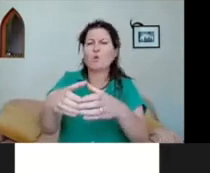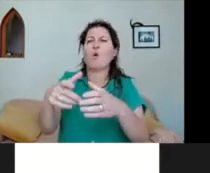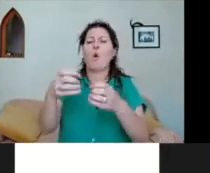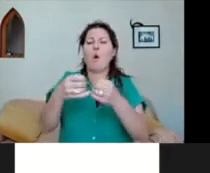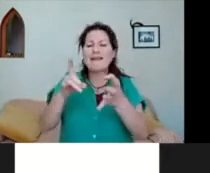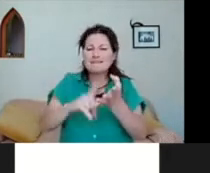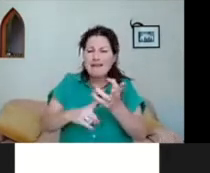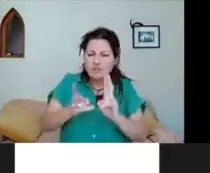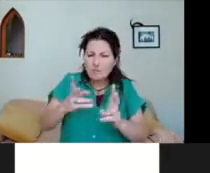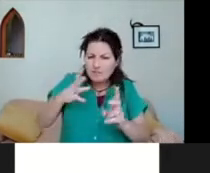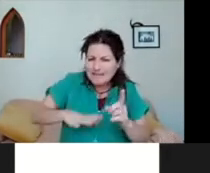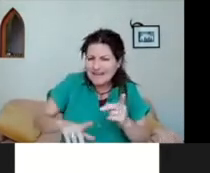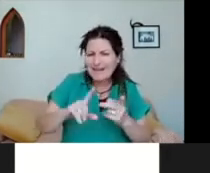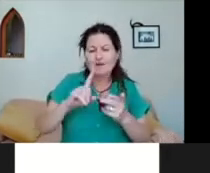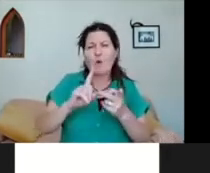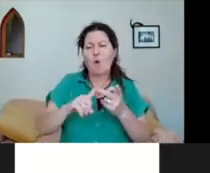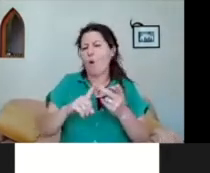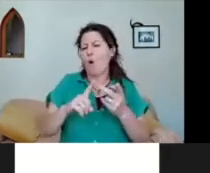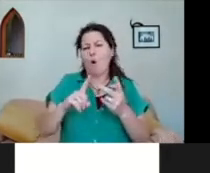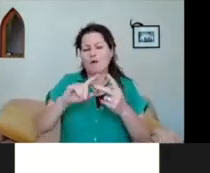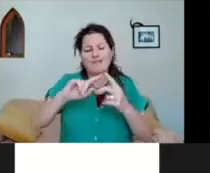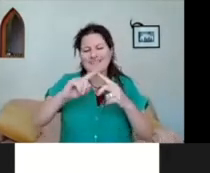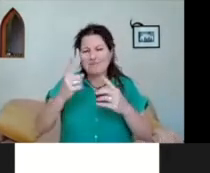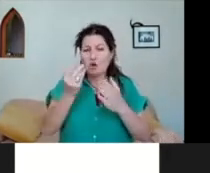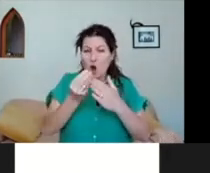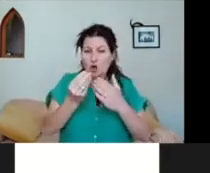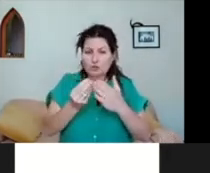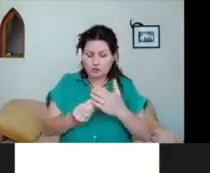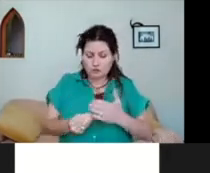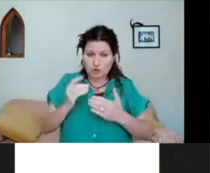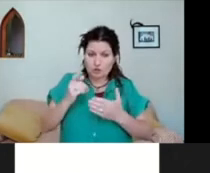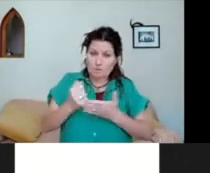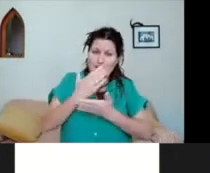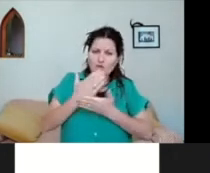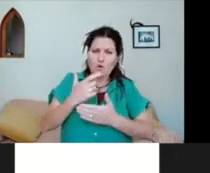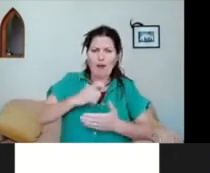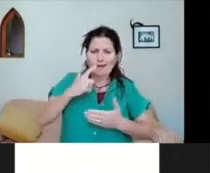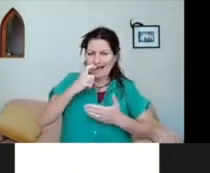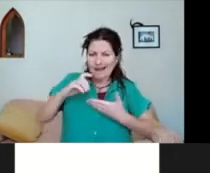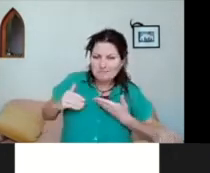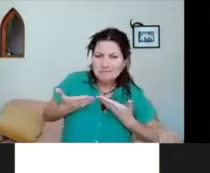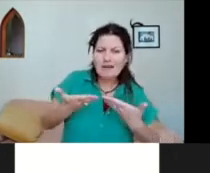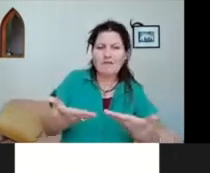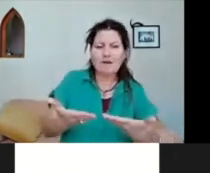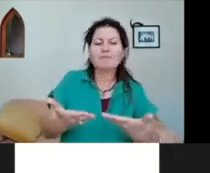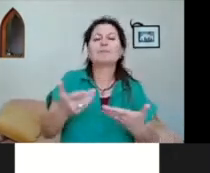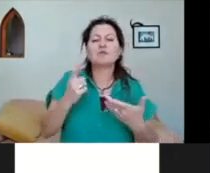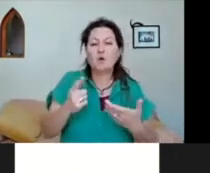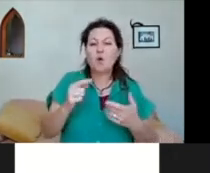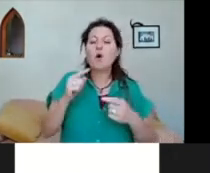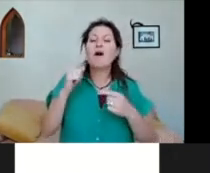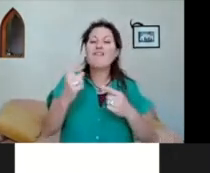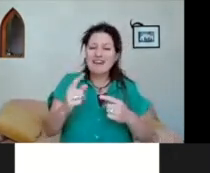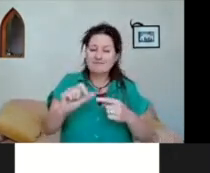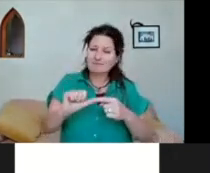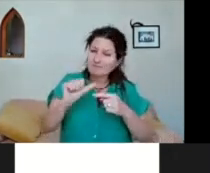the access that the applicants needs in order to deliver the workshop. And there's access for the audience to experience